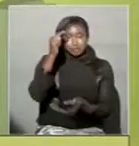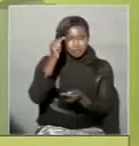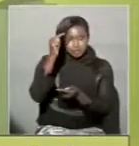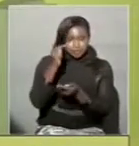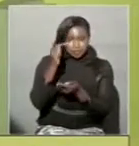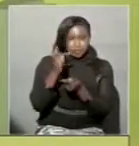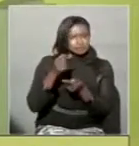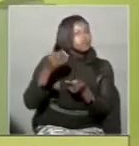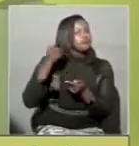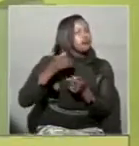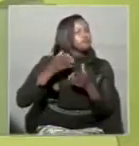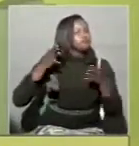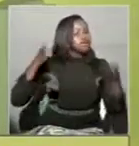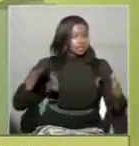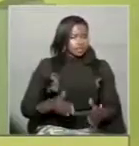was